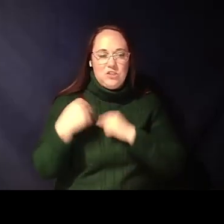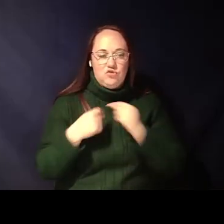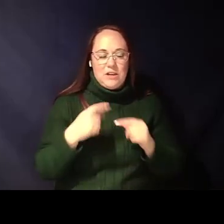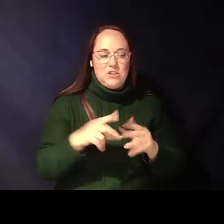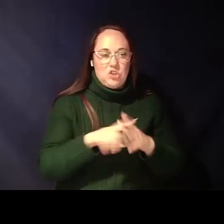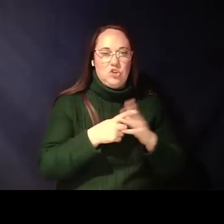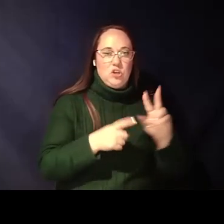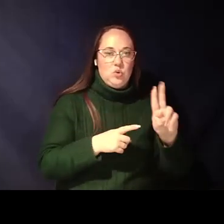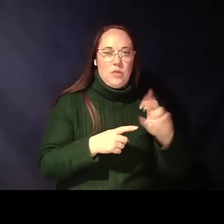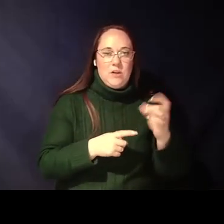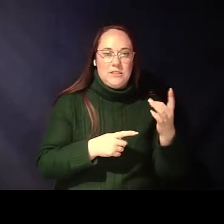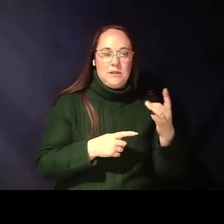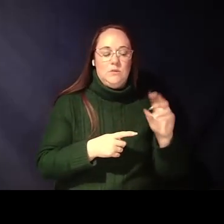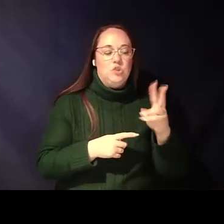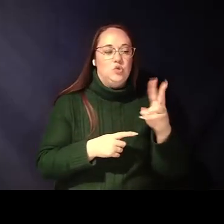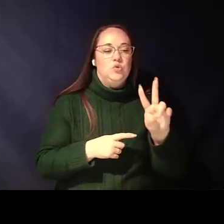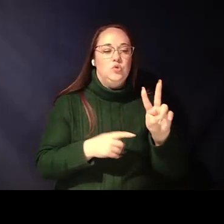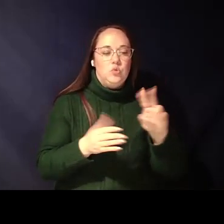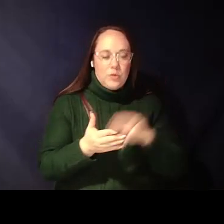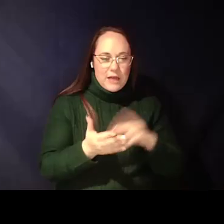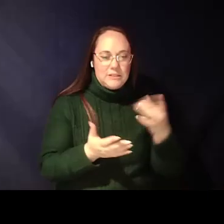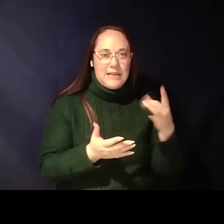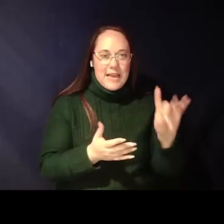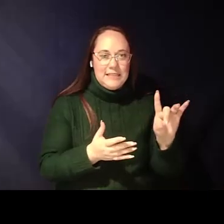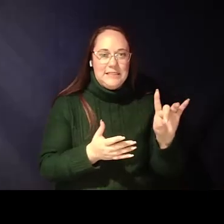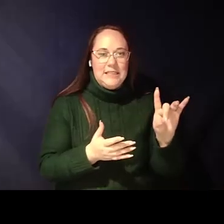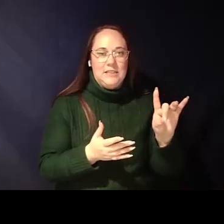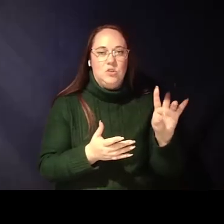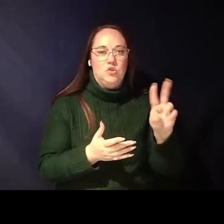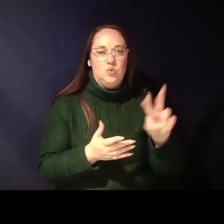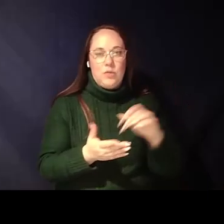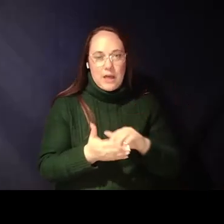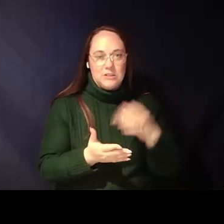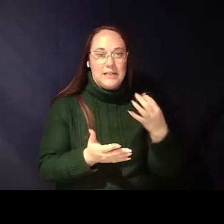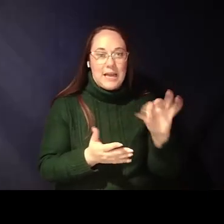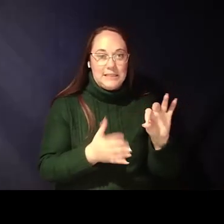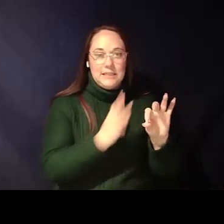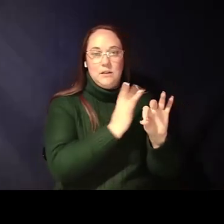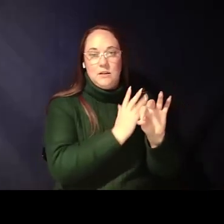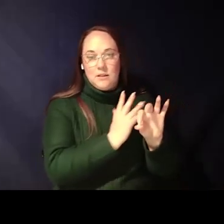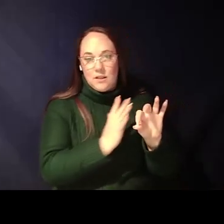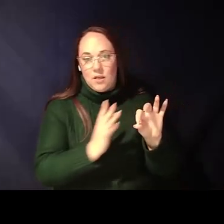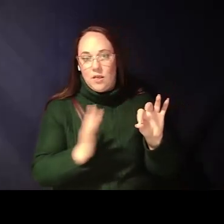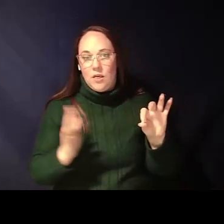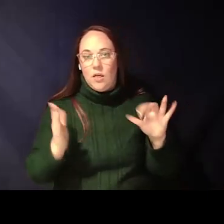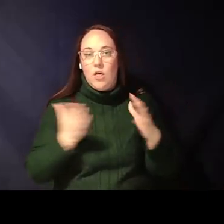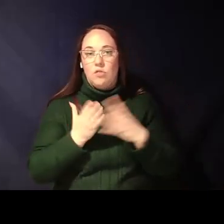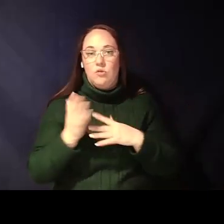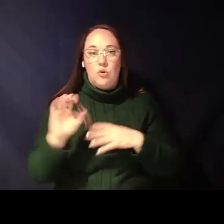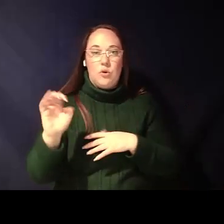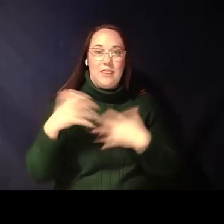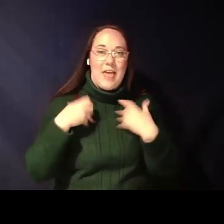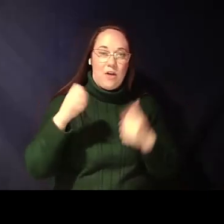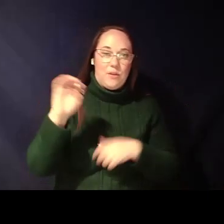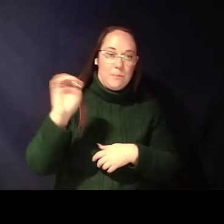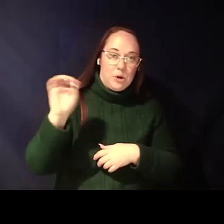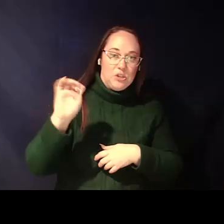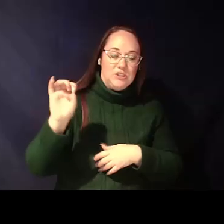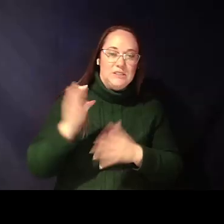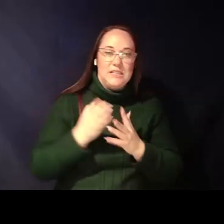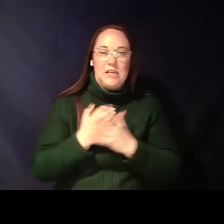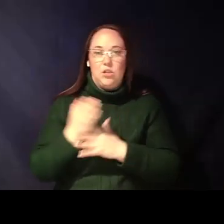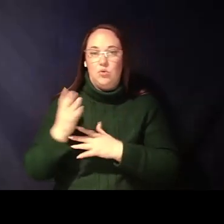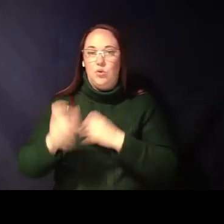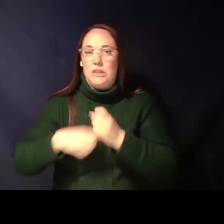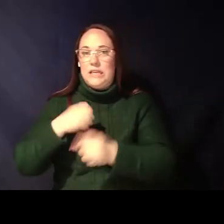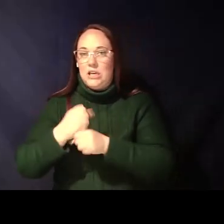2018, 2019, and then carrying both through the public health emergency and those funky years,